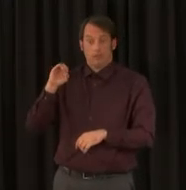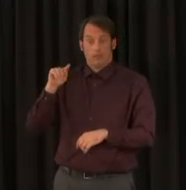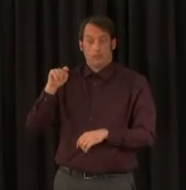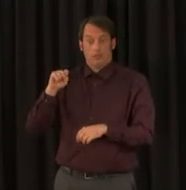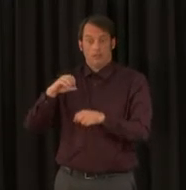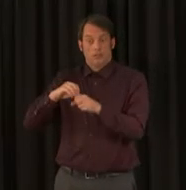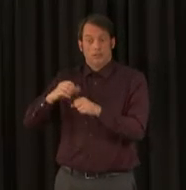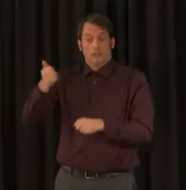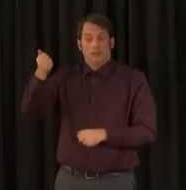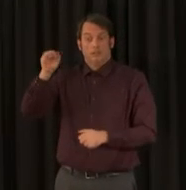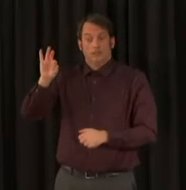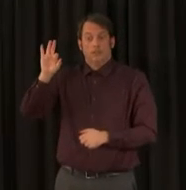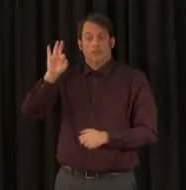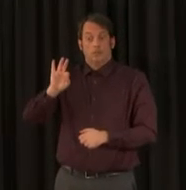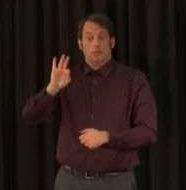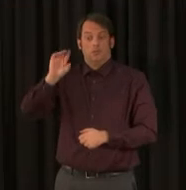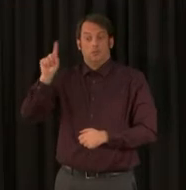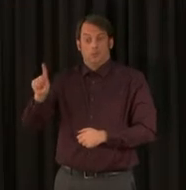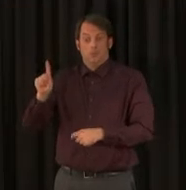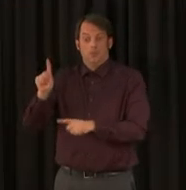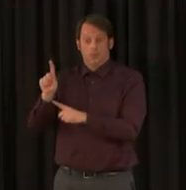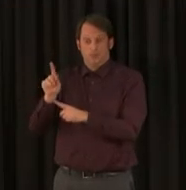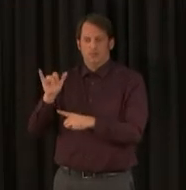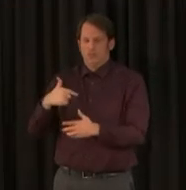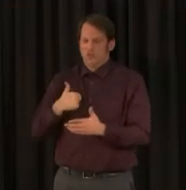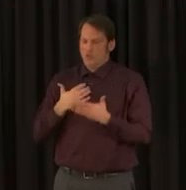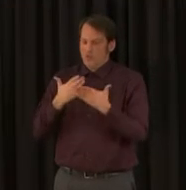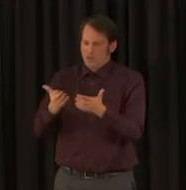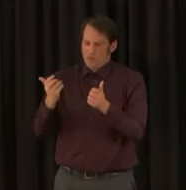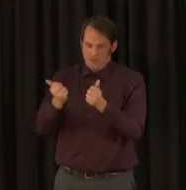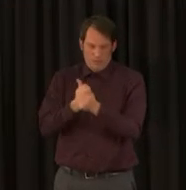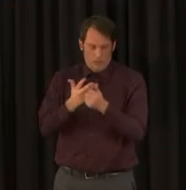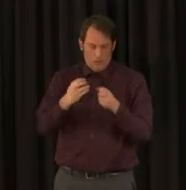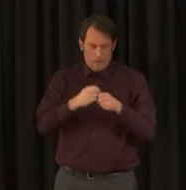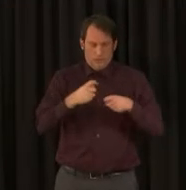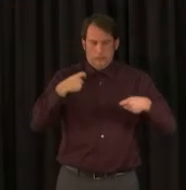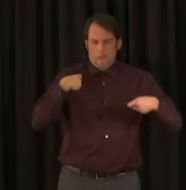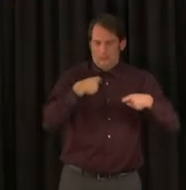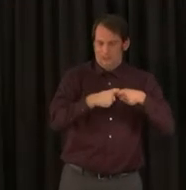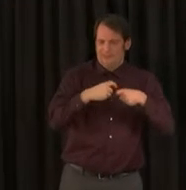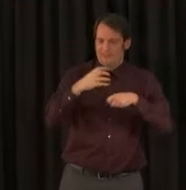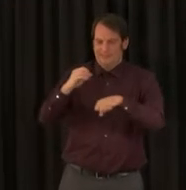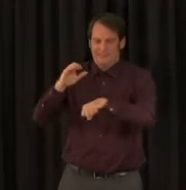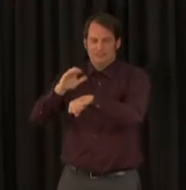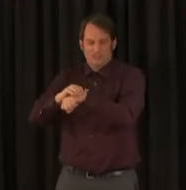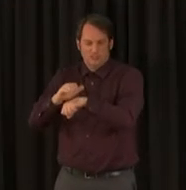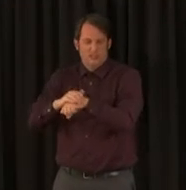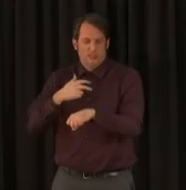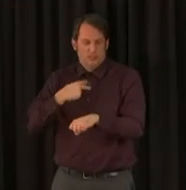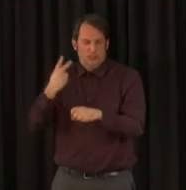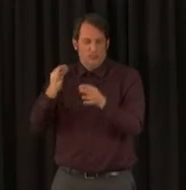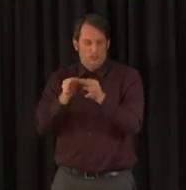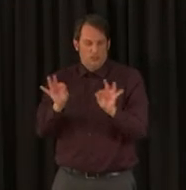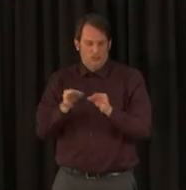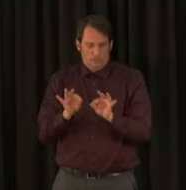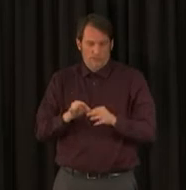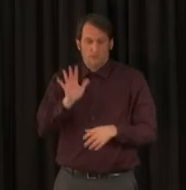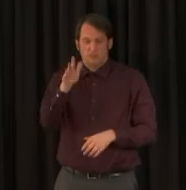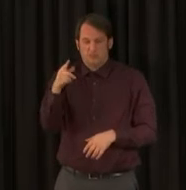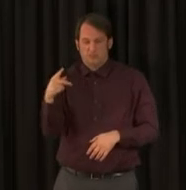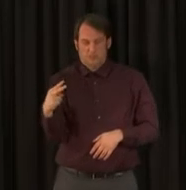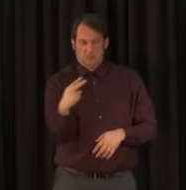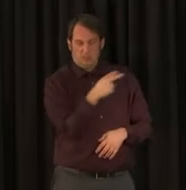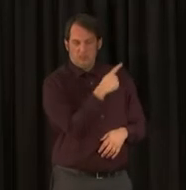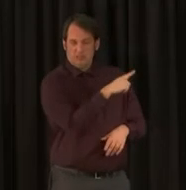bilingual, English and Spanish, but Latinos are about half of the demographic that we serve. So on this slide, you'll see